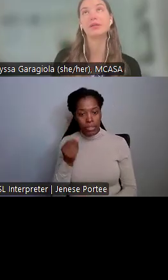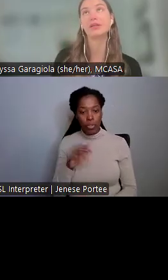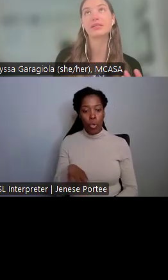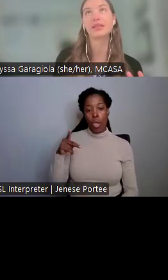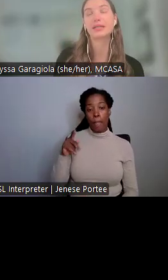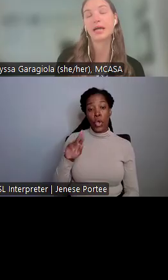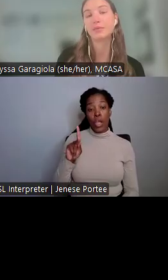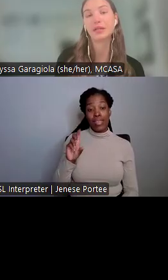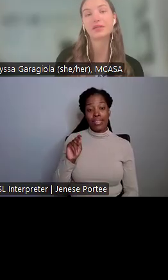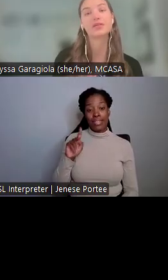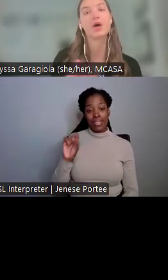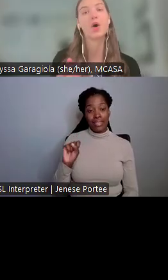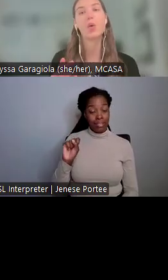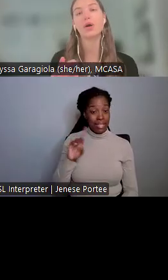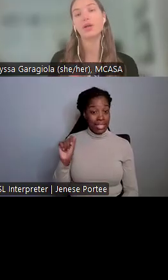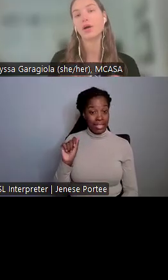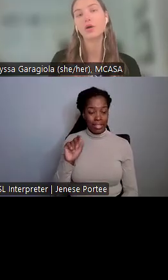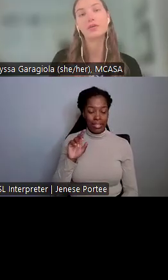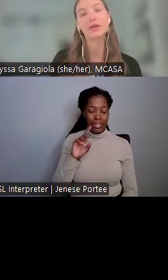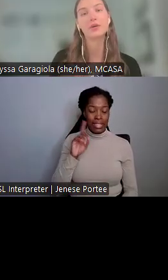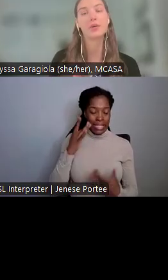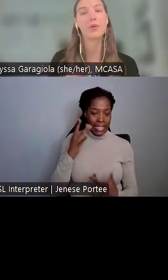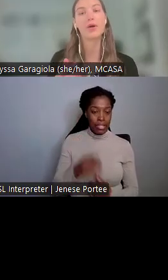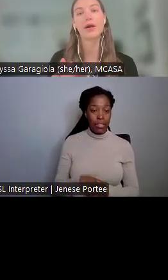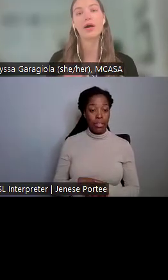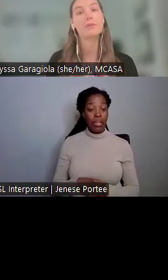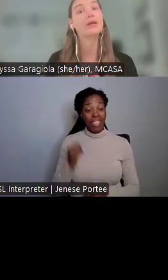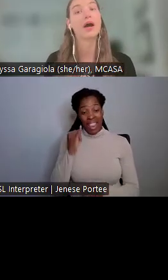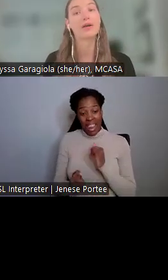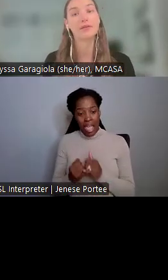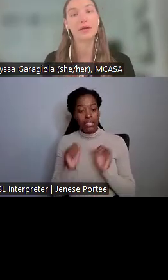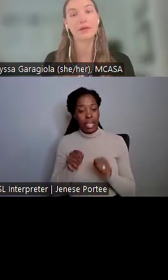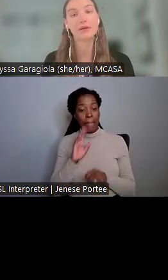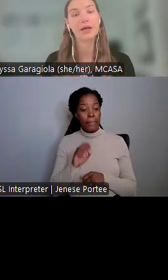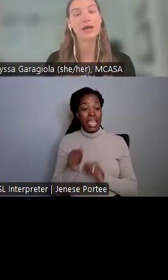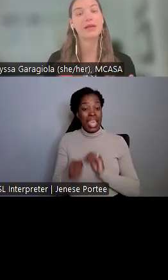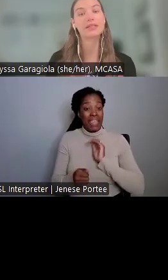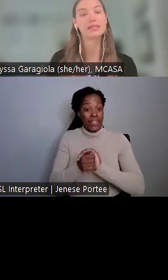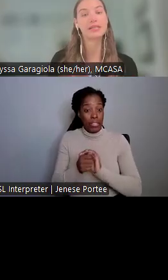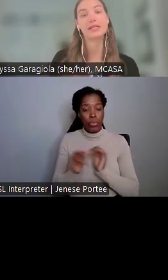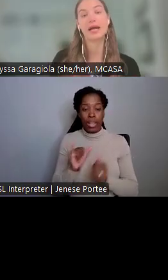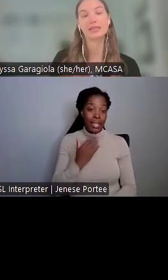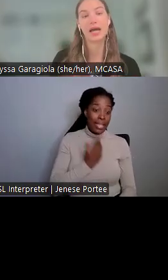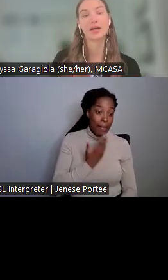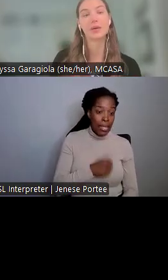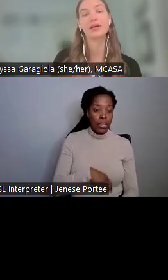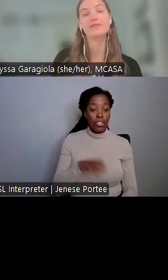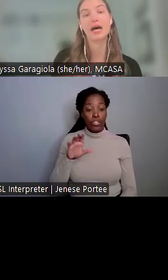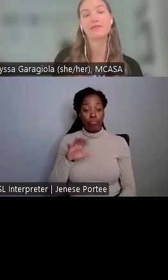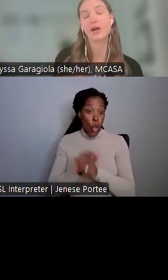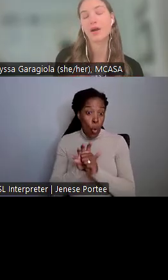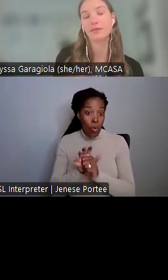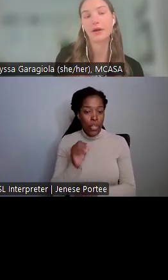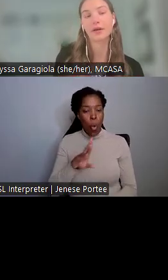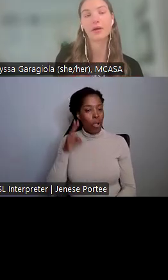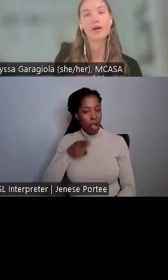these can be things like diabetes or long COVID or being hard of hearing. And that leads us into the next category of